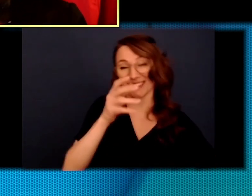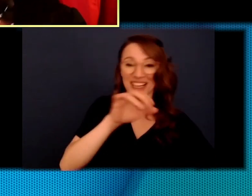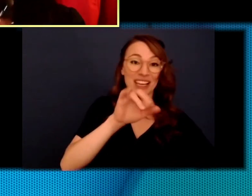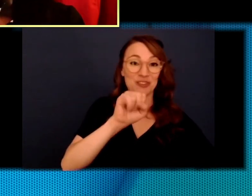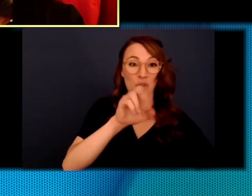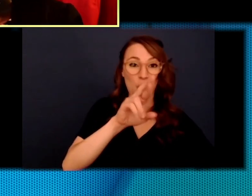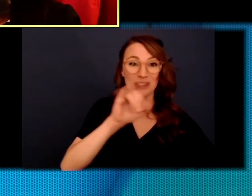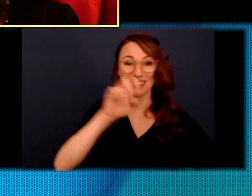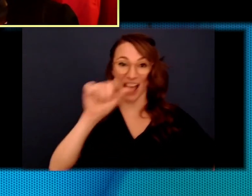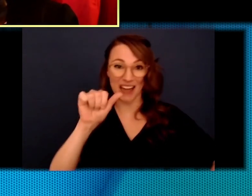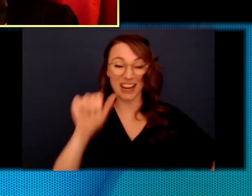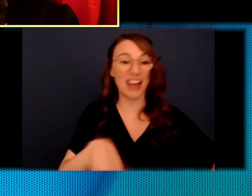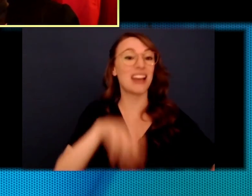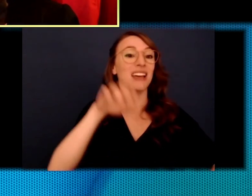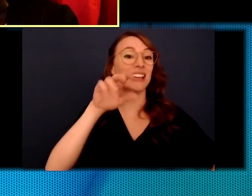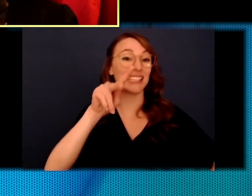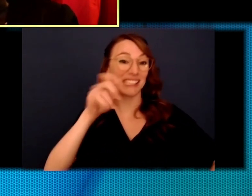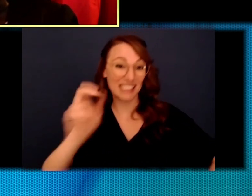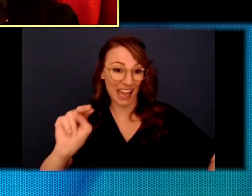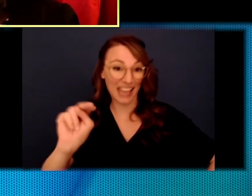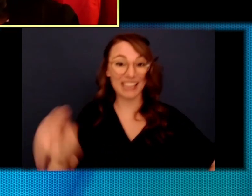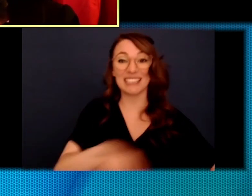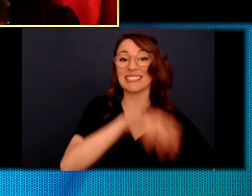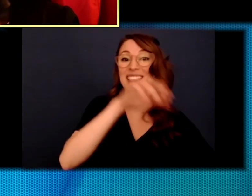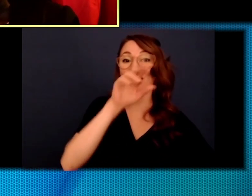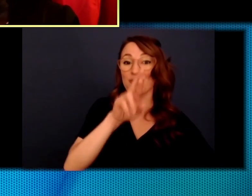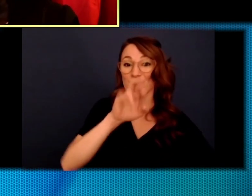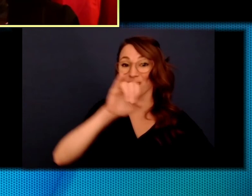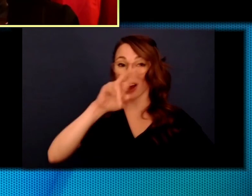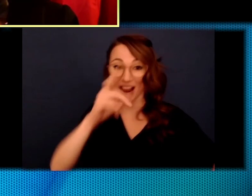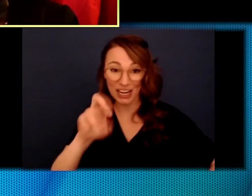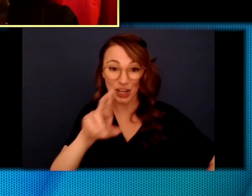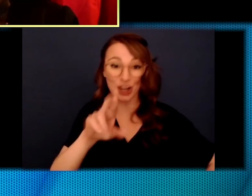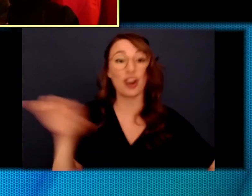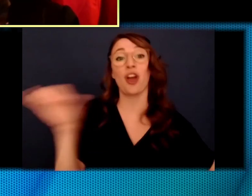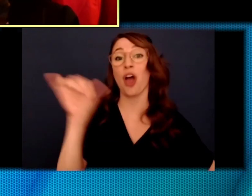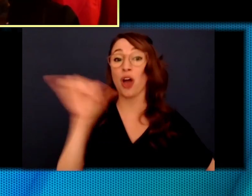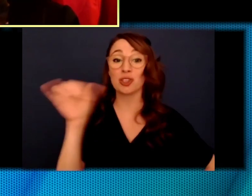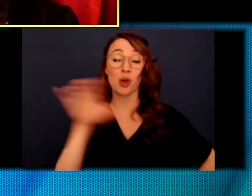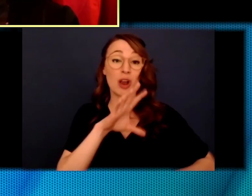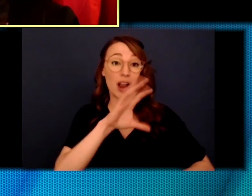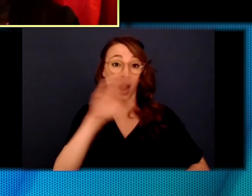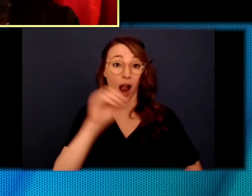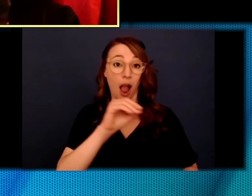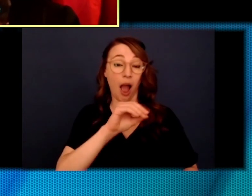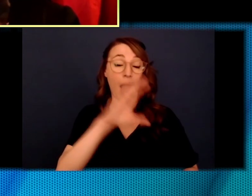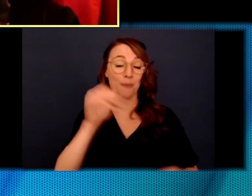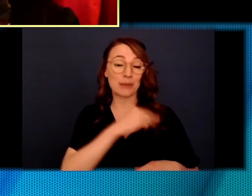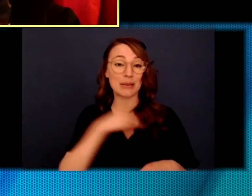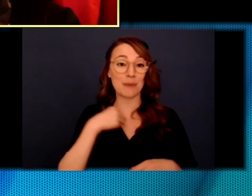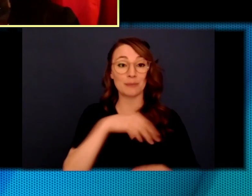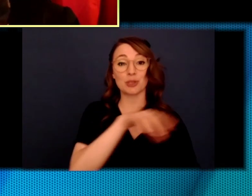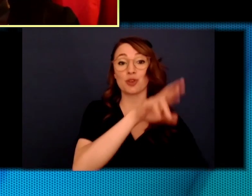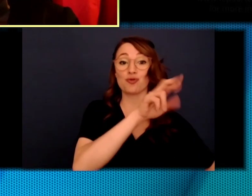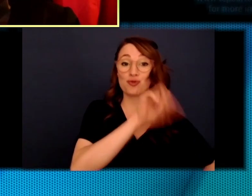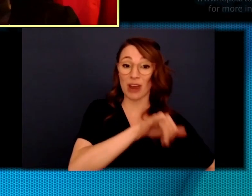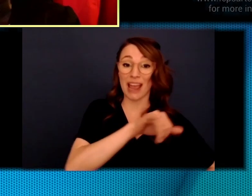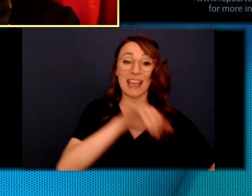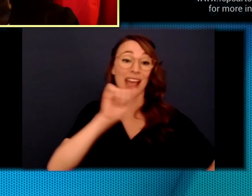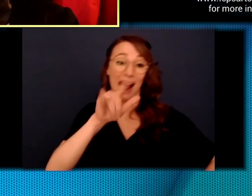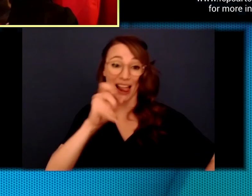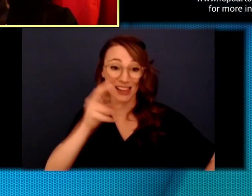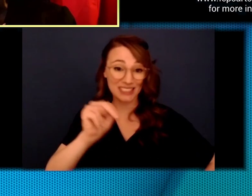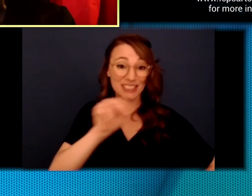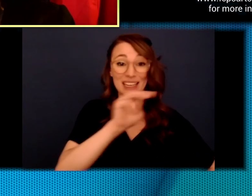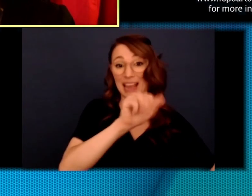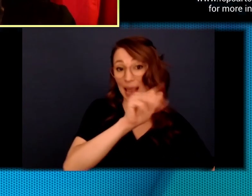Ken Oldham from the United Way of Frederick County. Our company members, Ray, Amber, Reiner, and Allison. Such a wealth of knowledge. All of